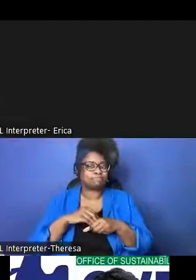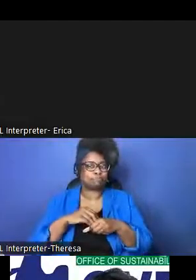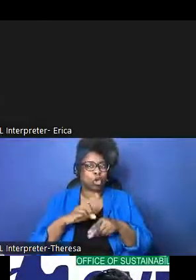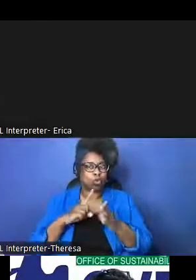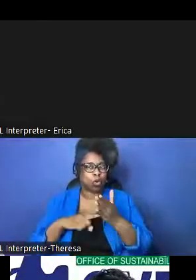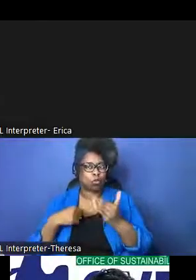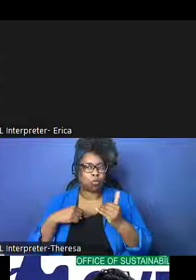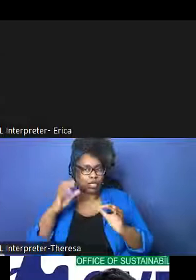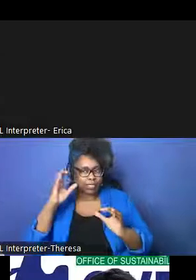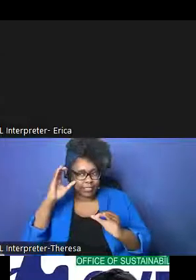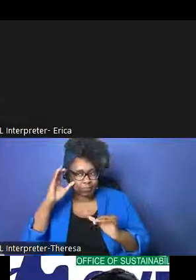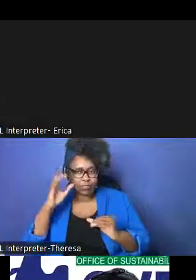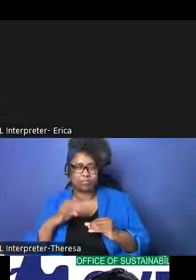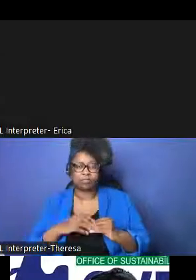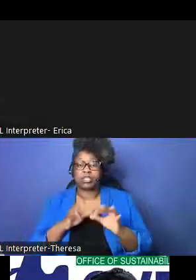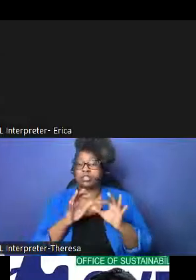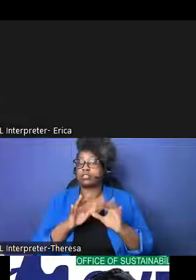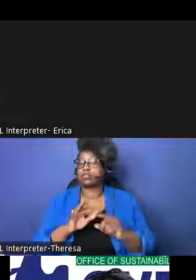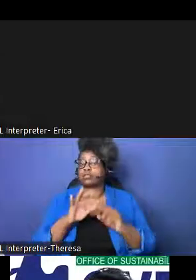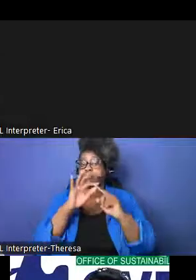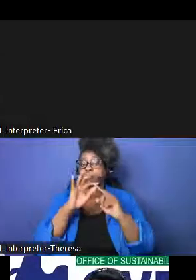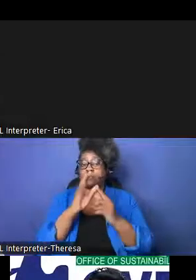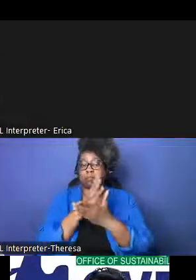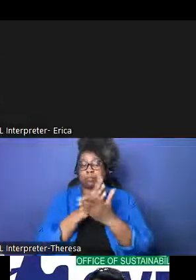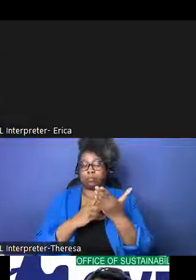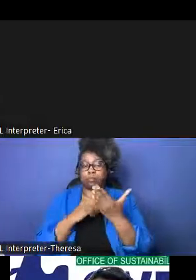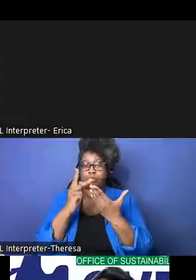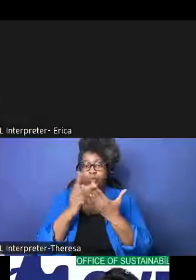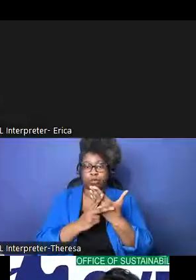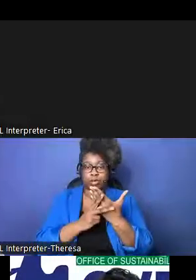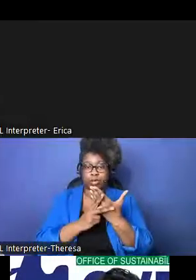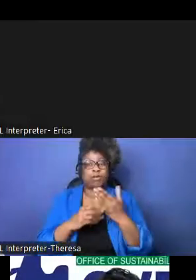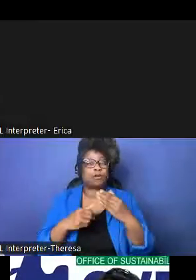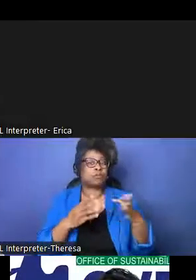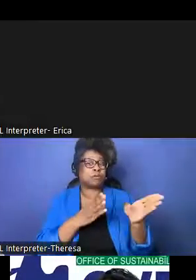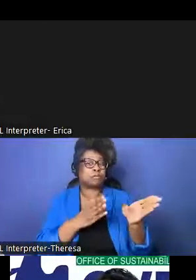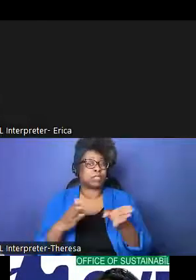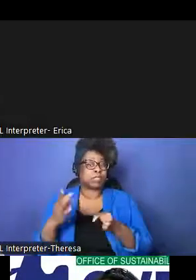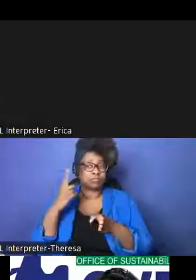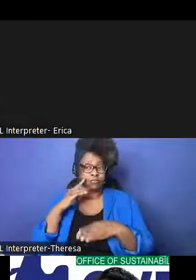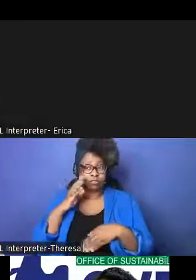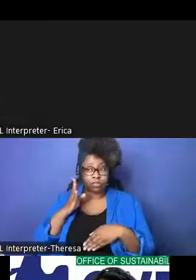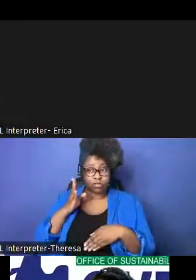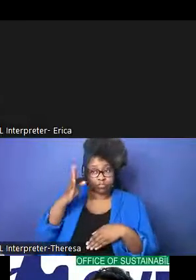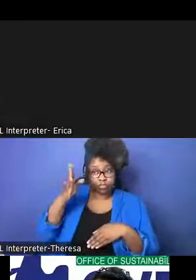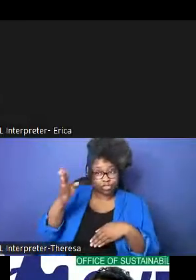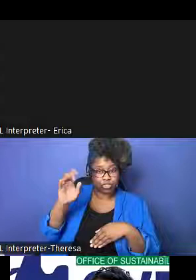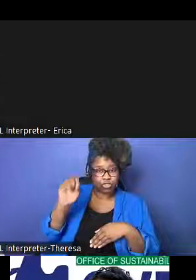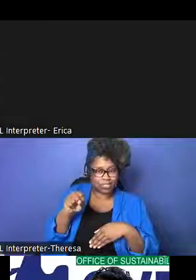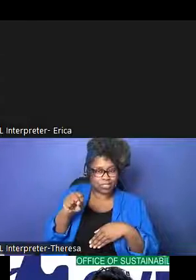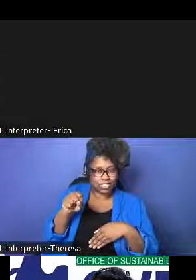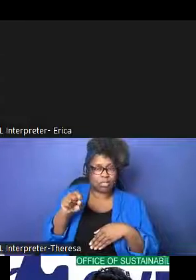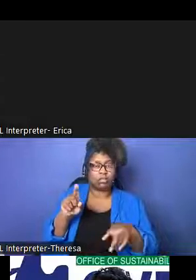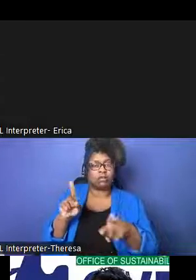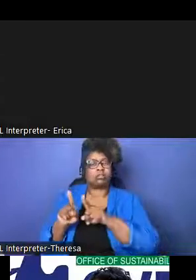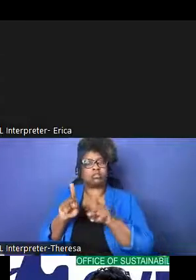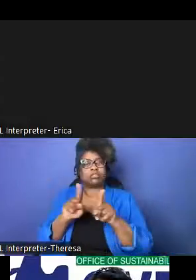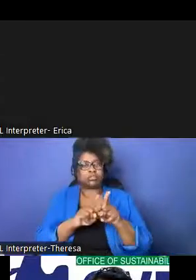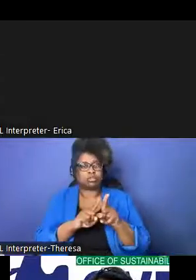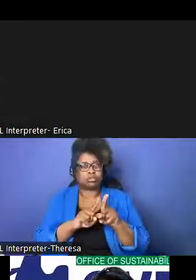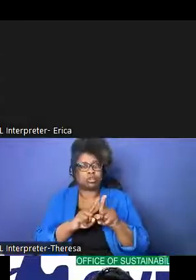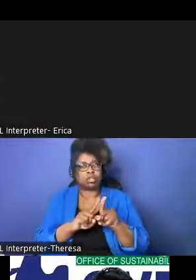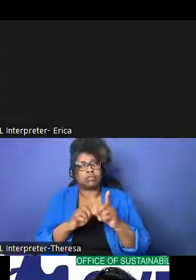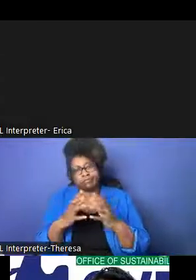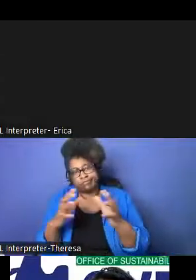So a unique piece of this program is that in addition to planning for the future flood scenarios, we're trying to the extent possible